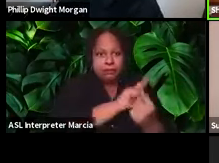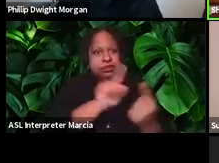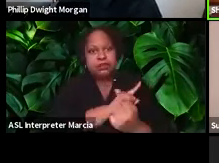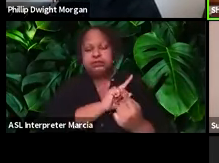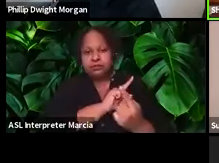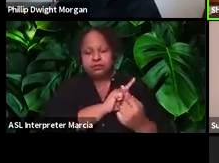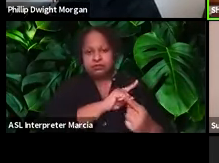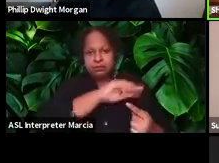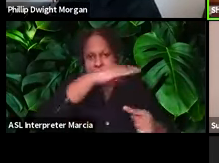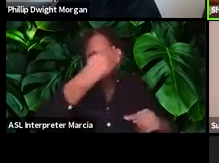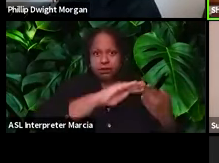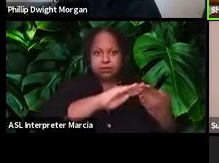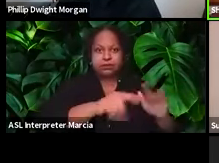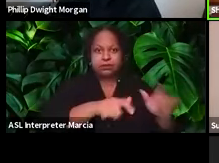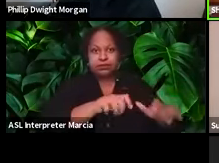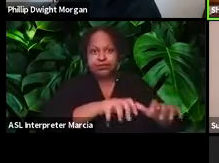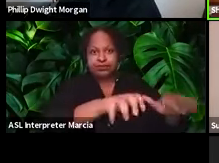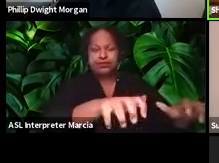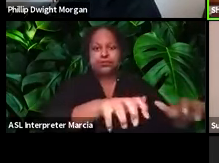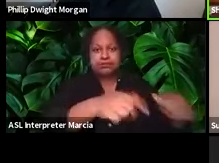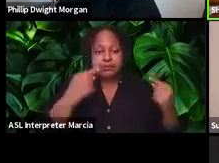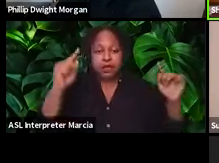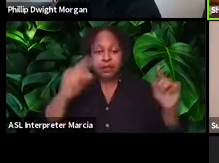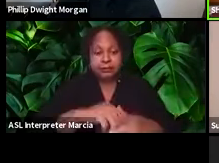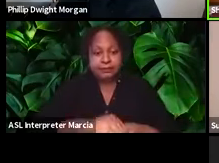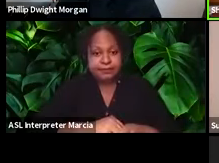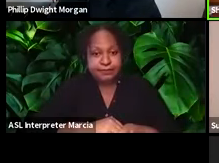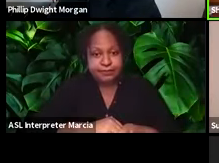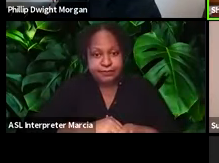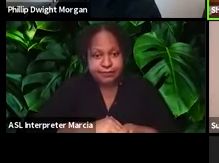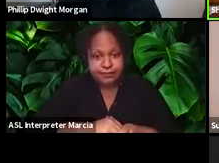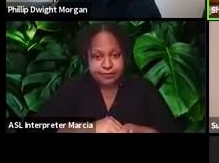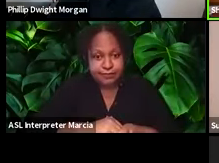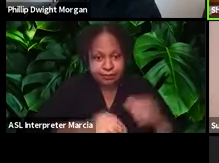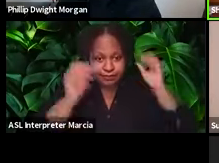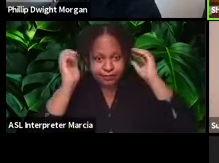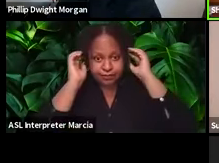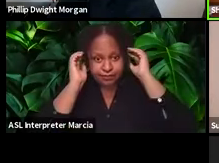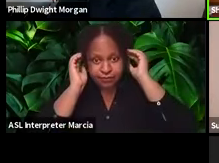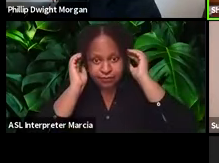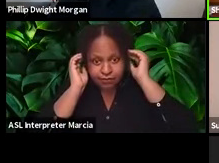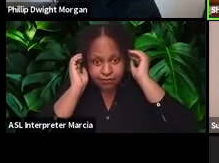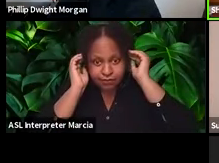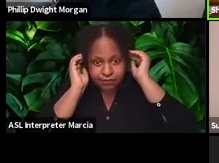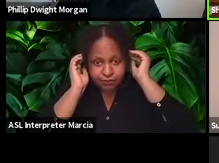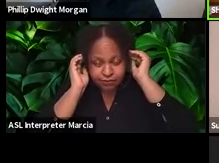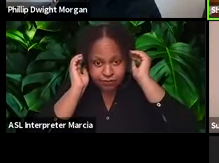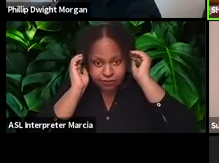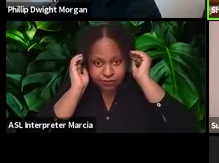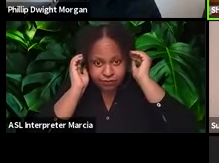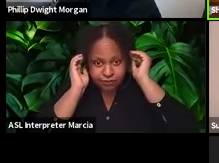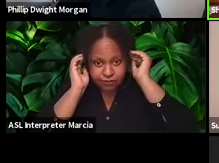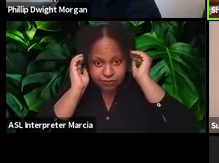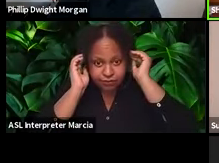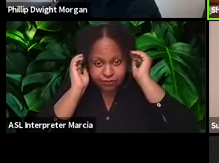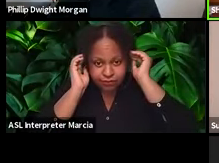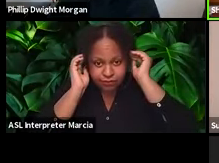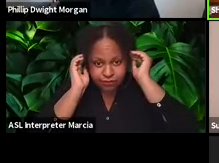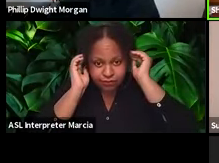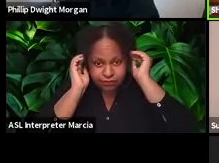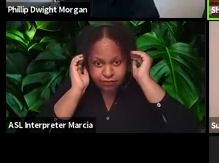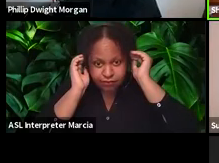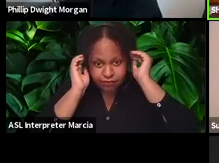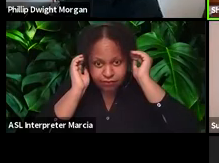And one thing for me is I really look into other leaders that exist in the country that